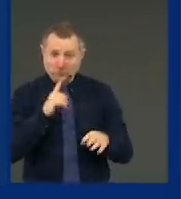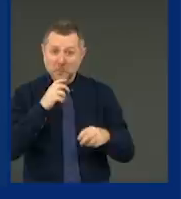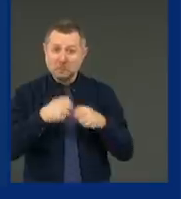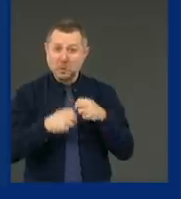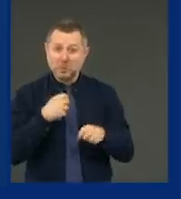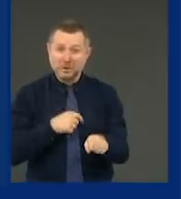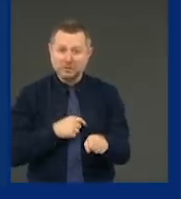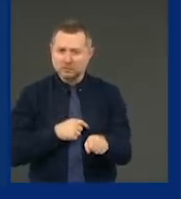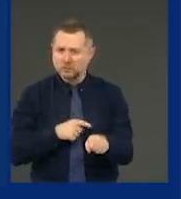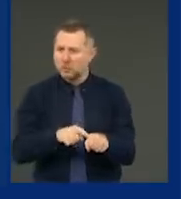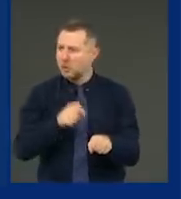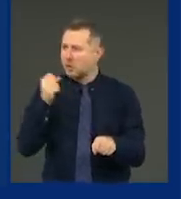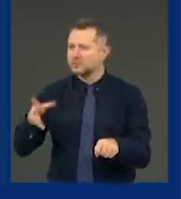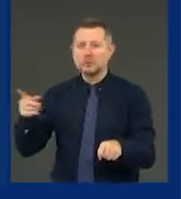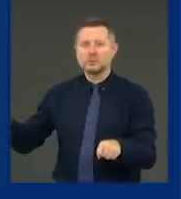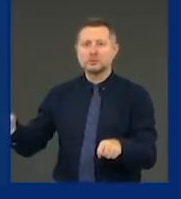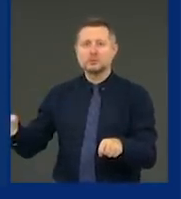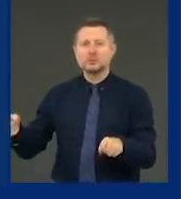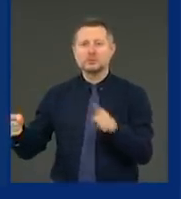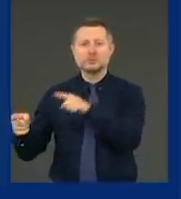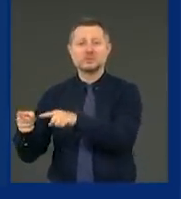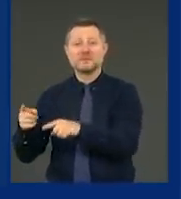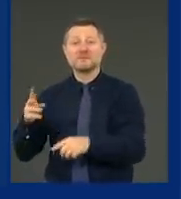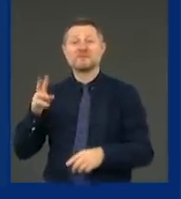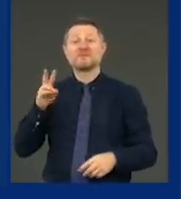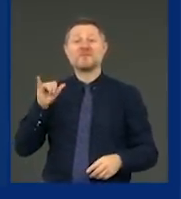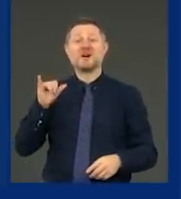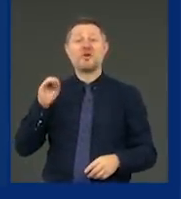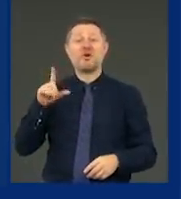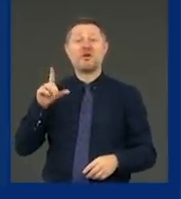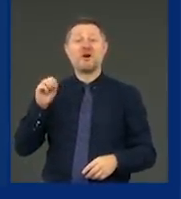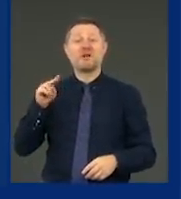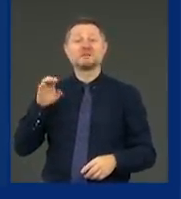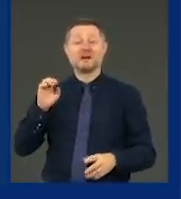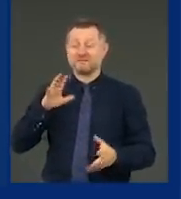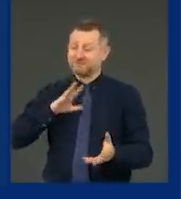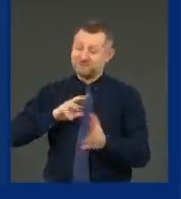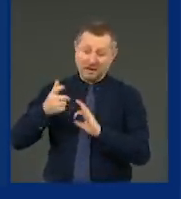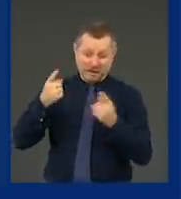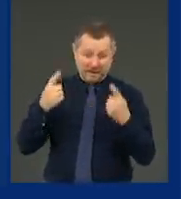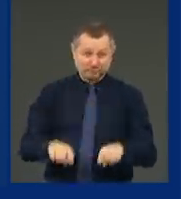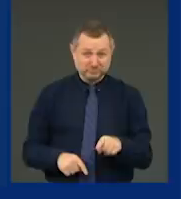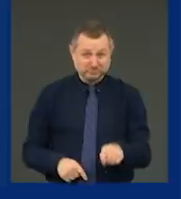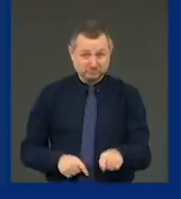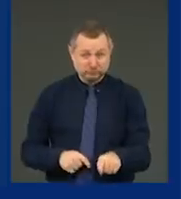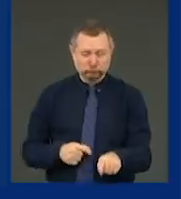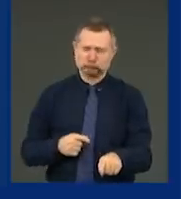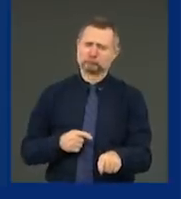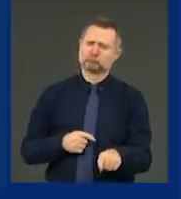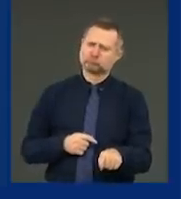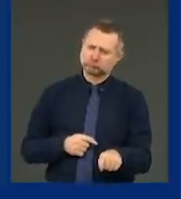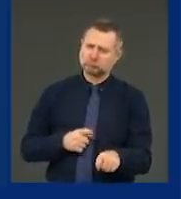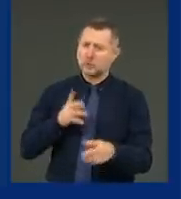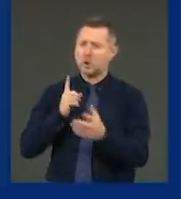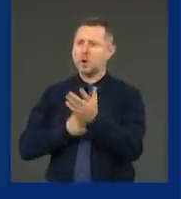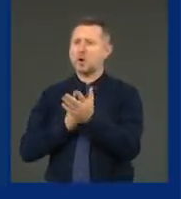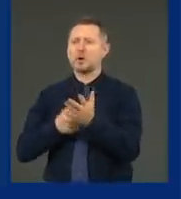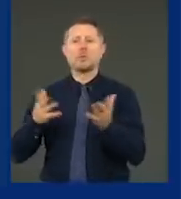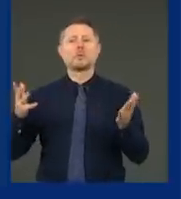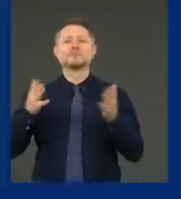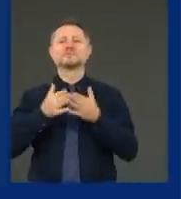allows people to talk about the violence as opposed to honestly addressing the